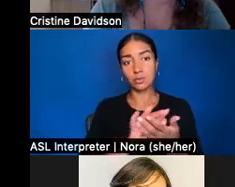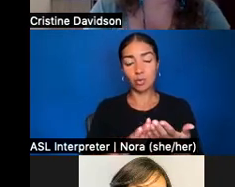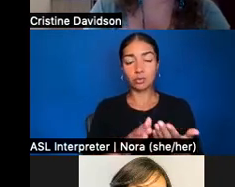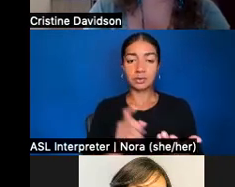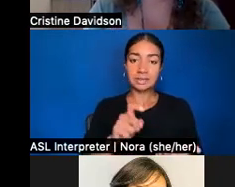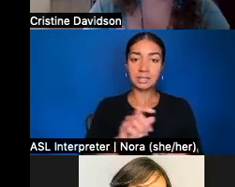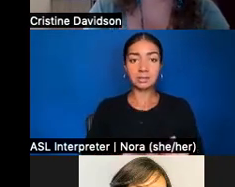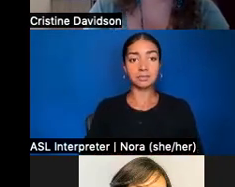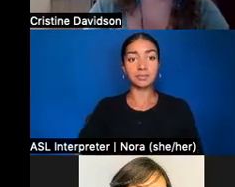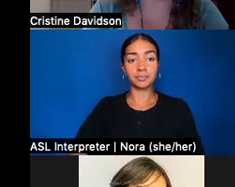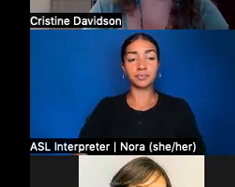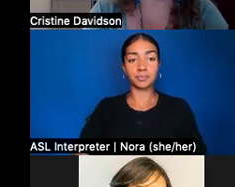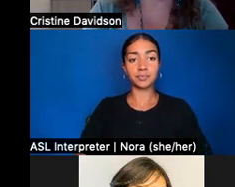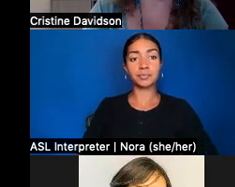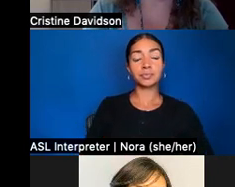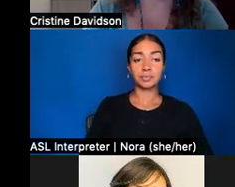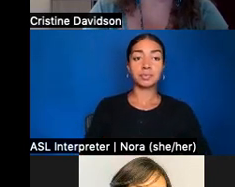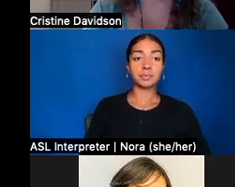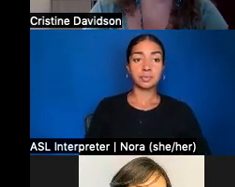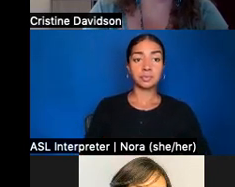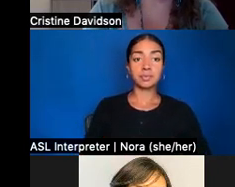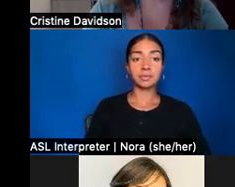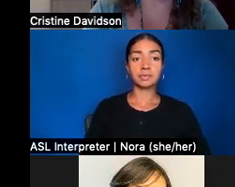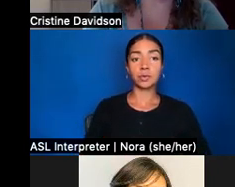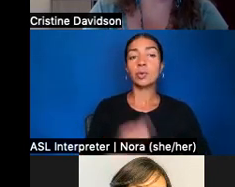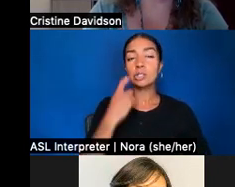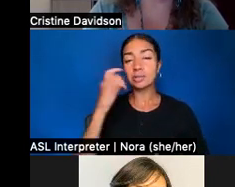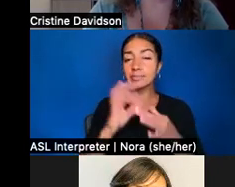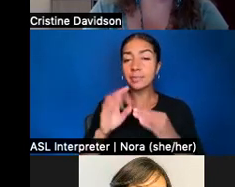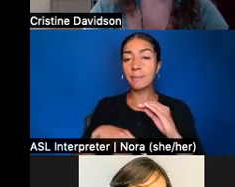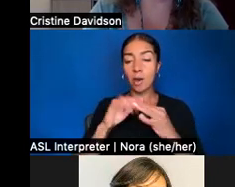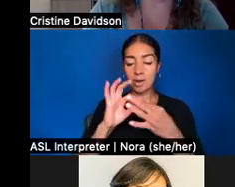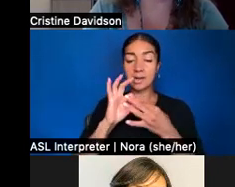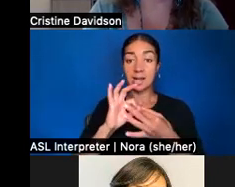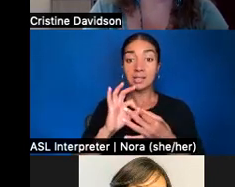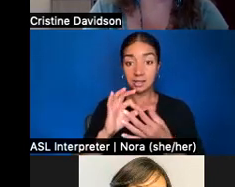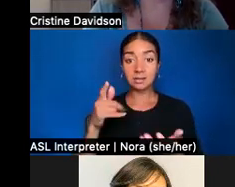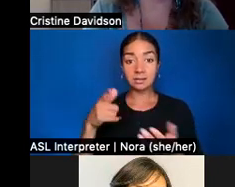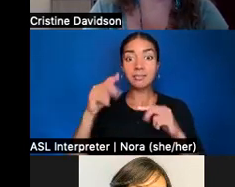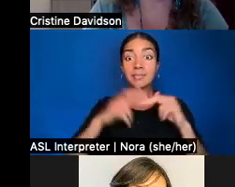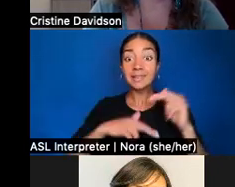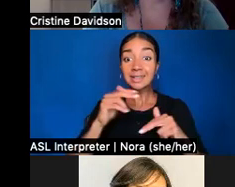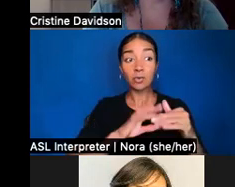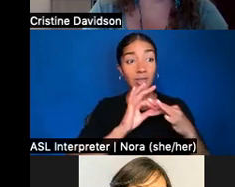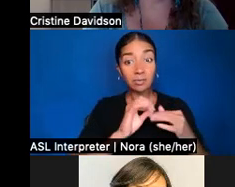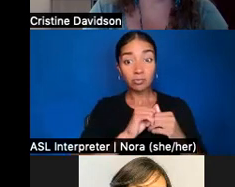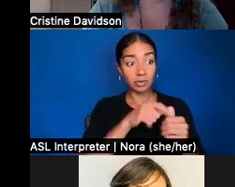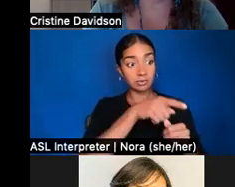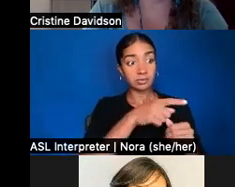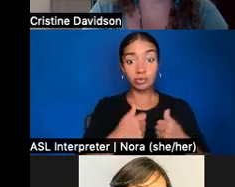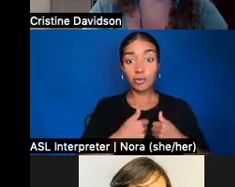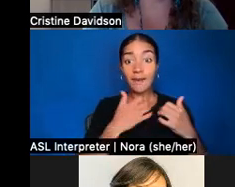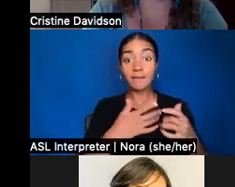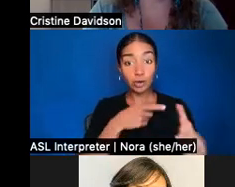So yeah, we just kind of talked about connecting. So, you know, building that relationship with survivors, connecting them to their